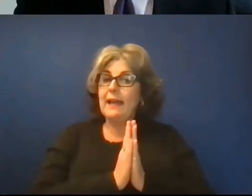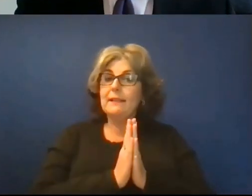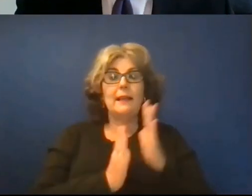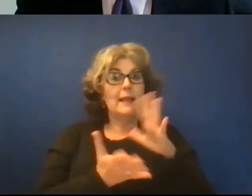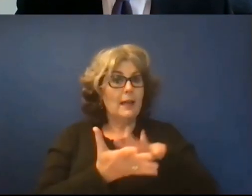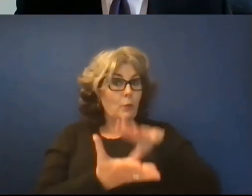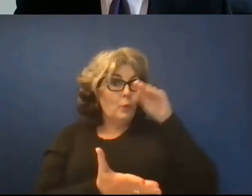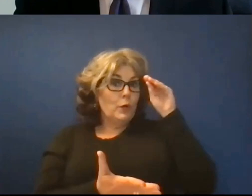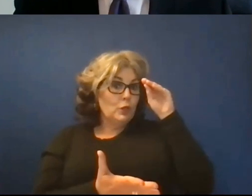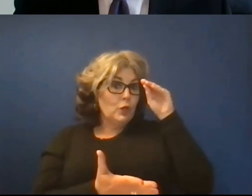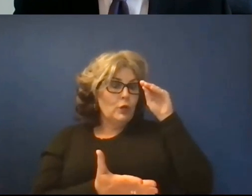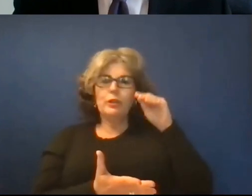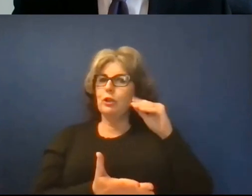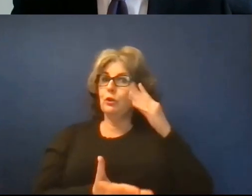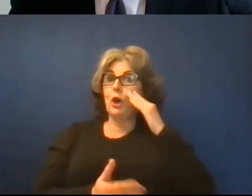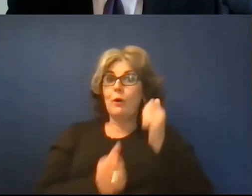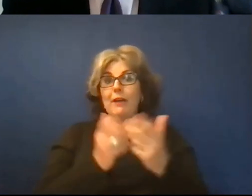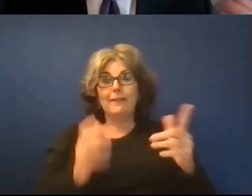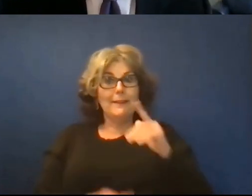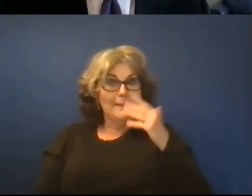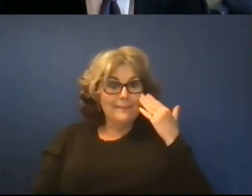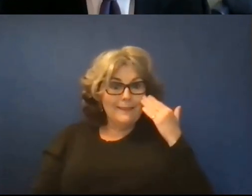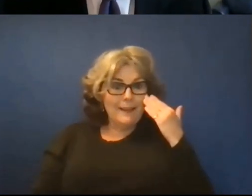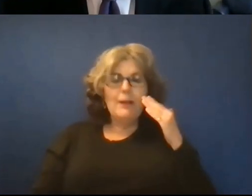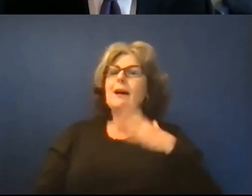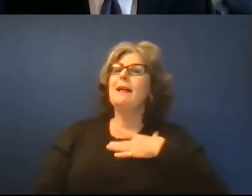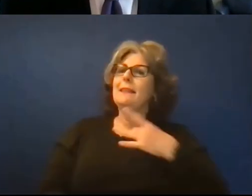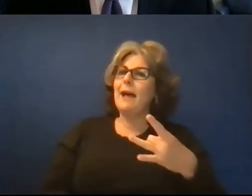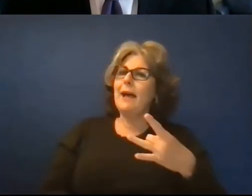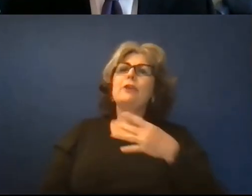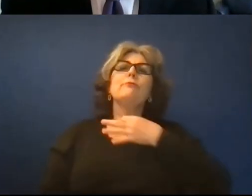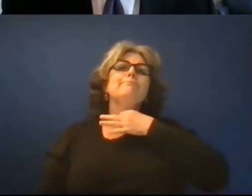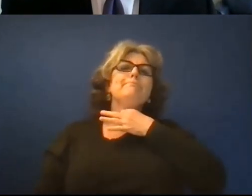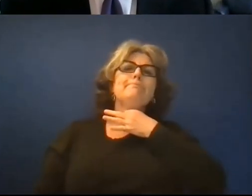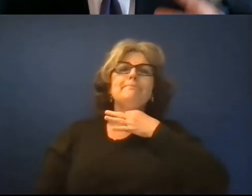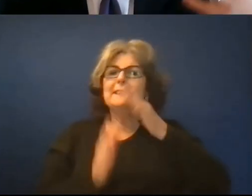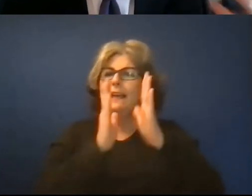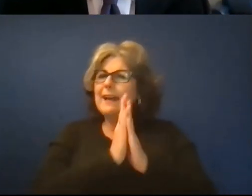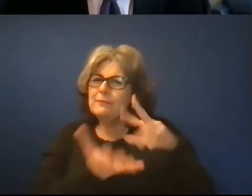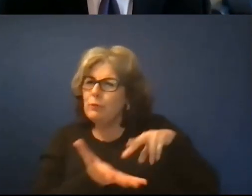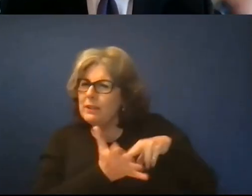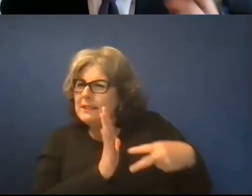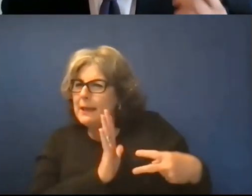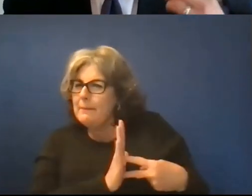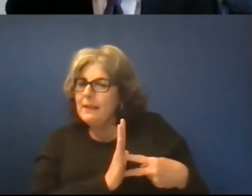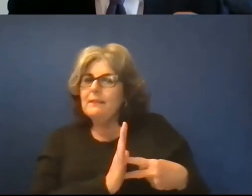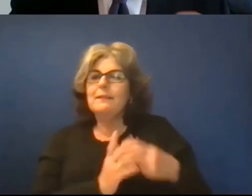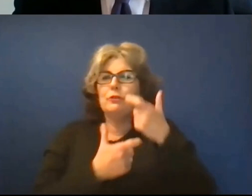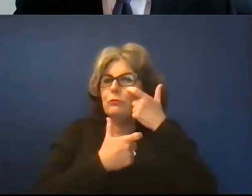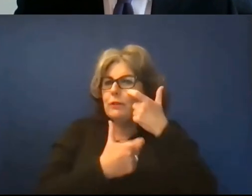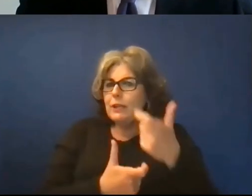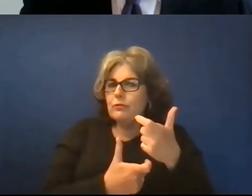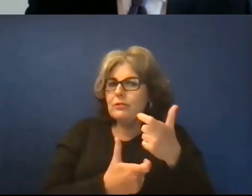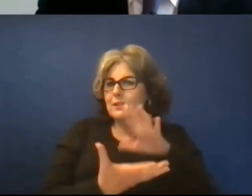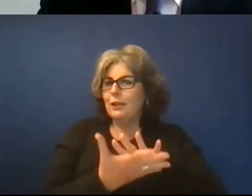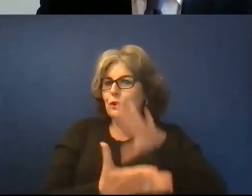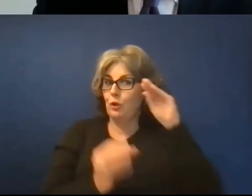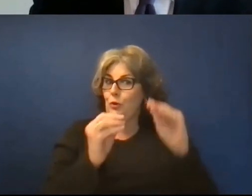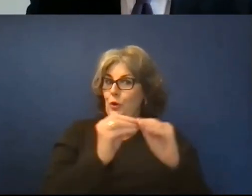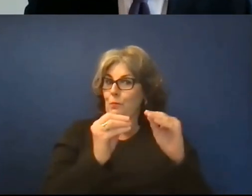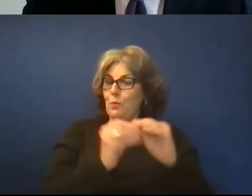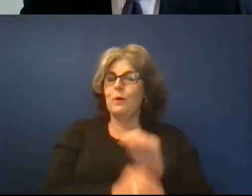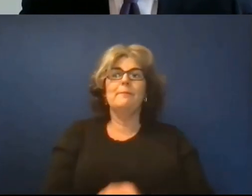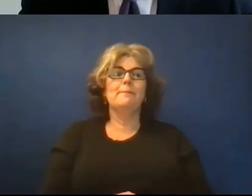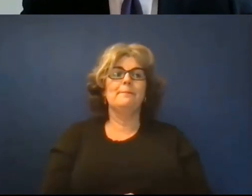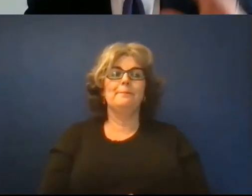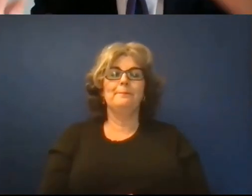and nobody expects you to know everything, but they like to see that you're curious, right? That you're interested in learning. So let me go